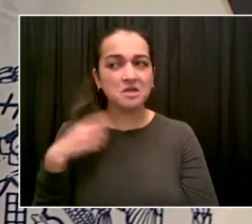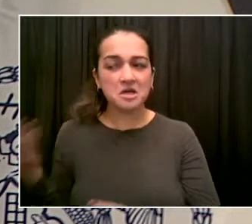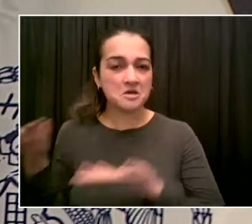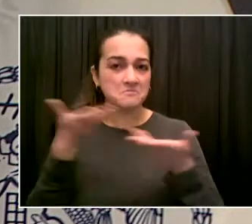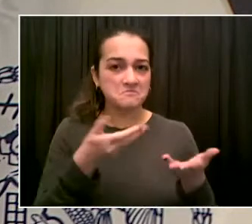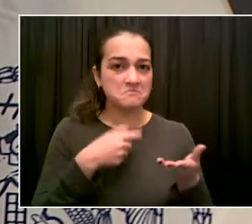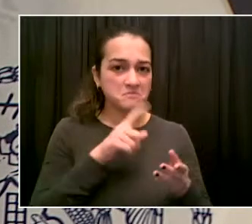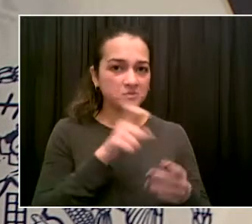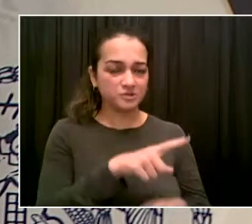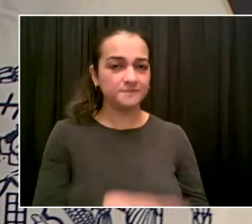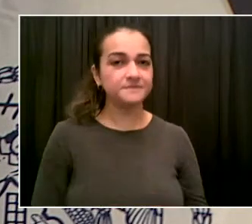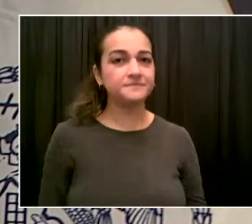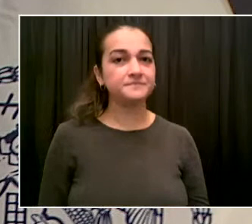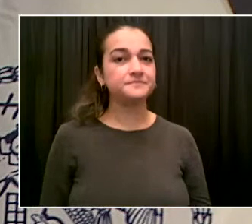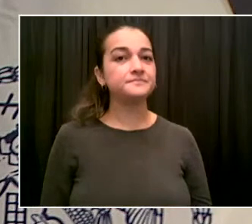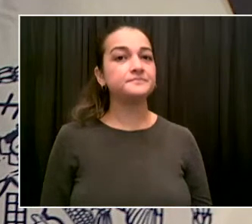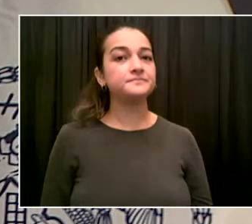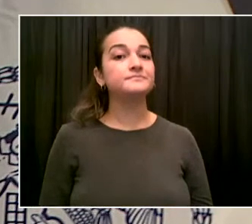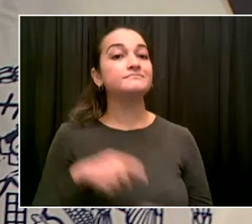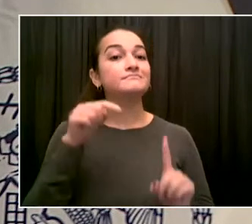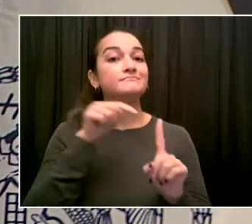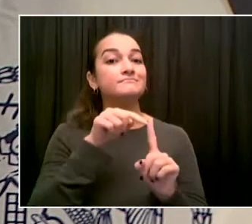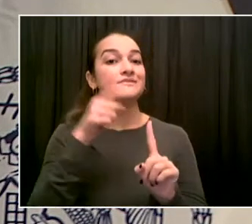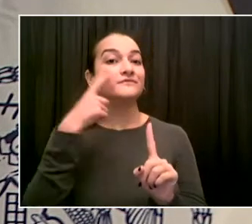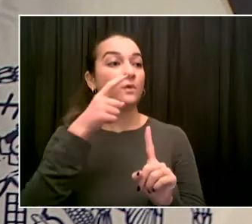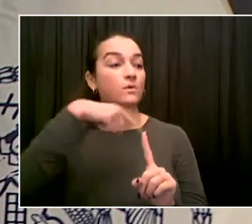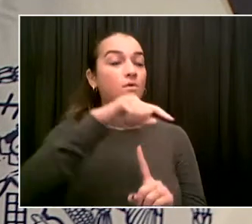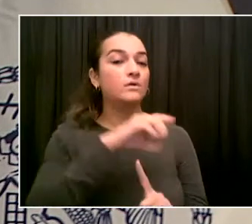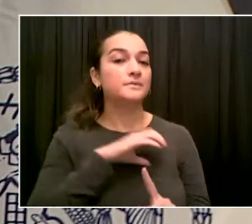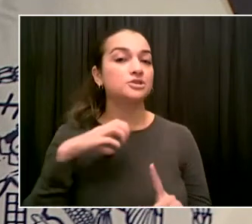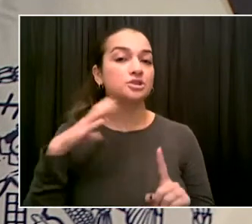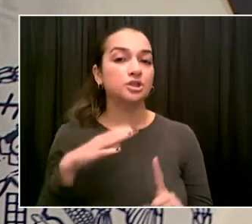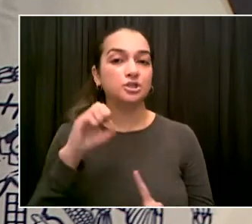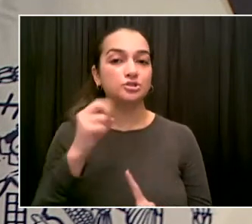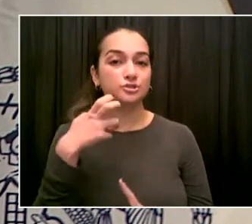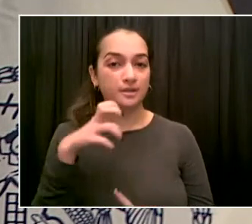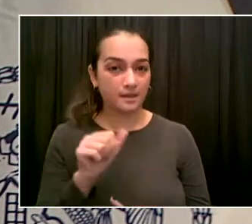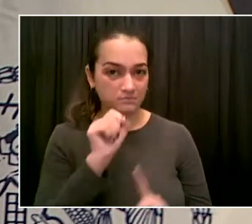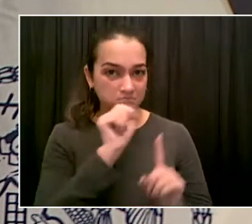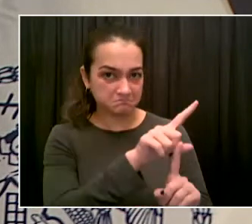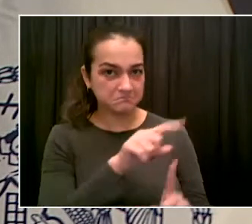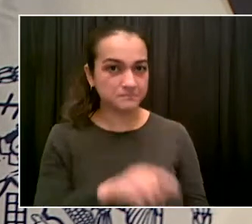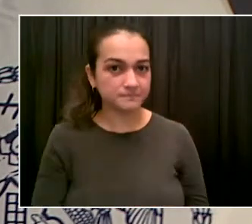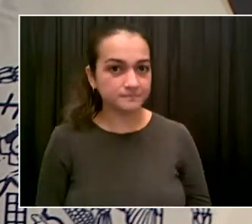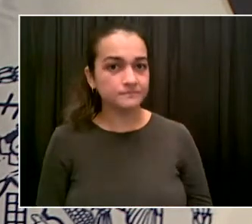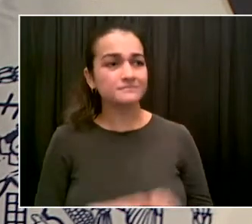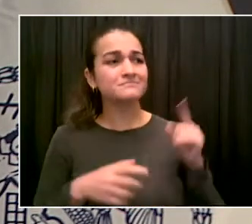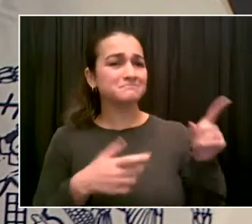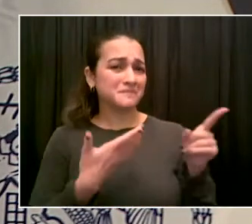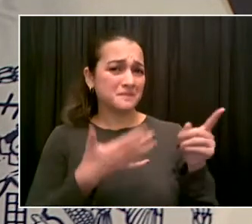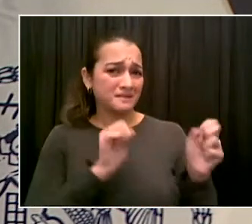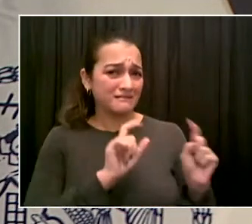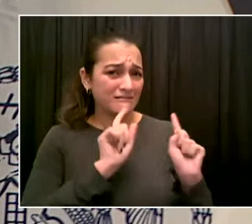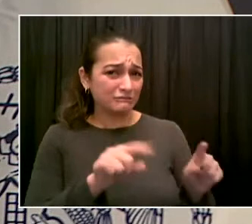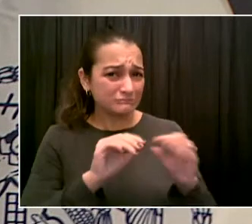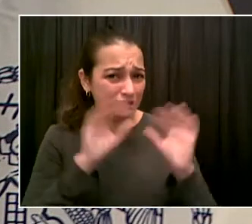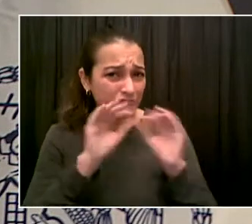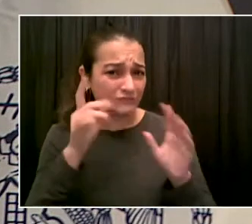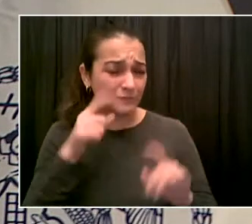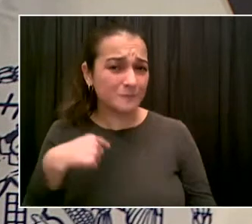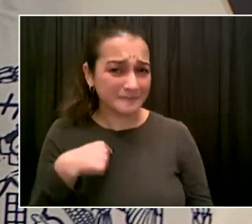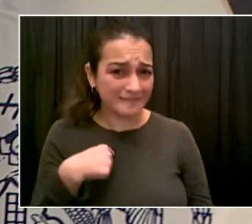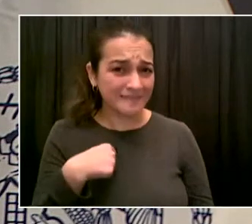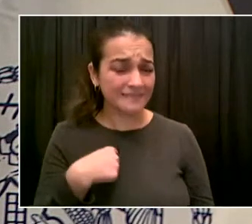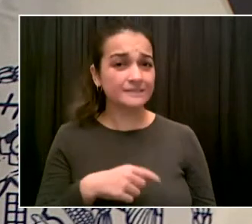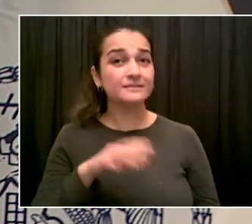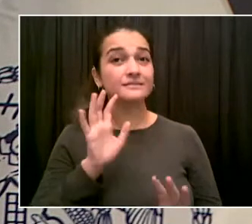Can you talk about the shooting death in Harlem of Alberto Alpo Martinez,